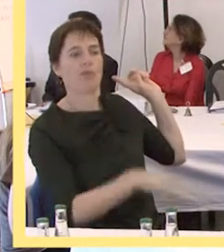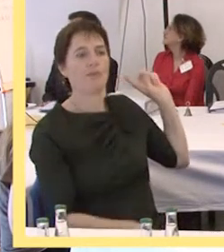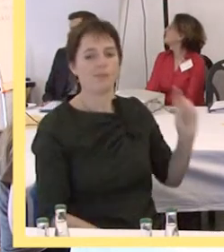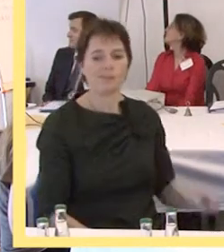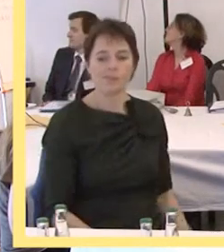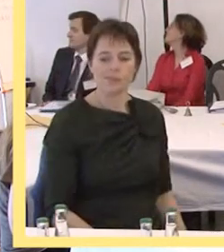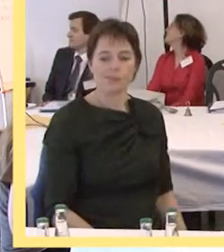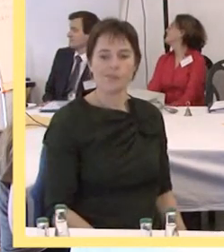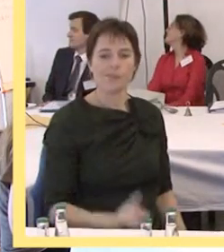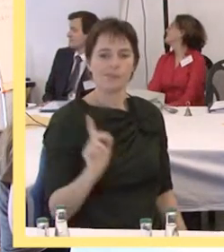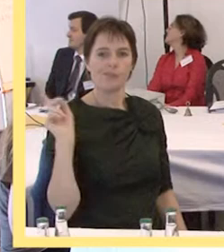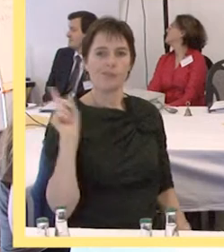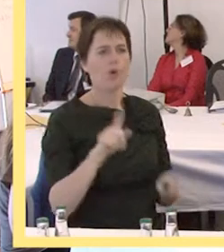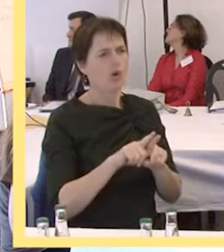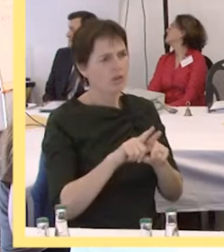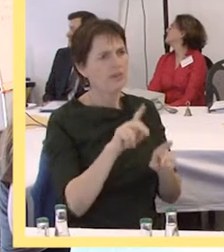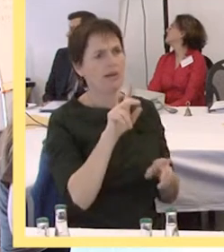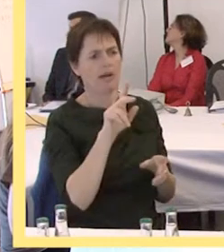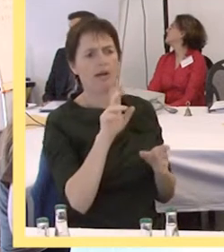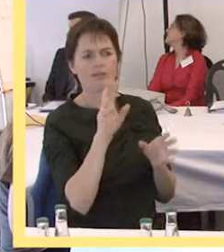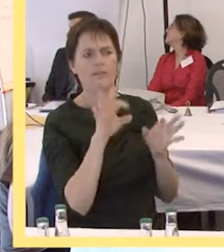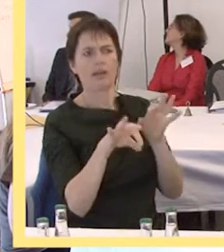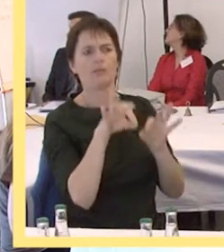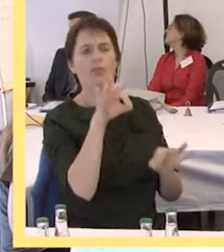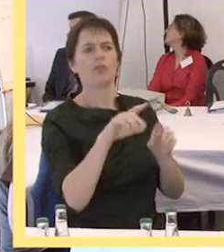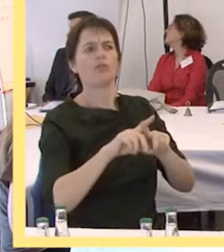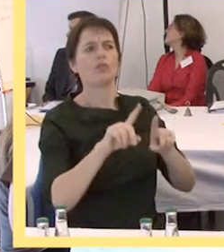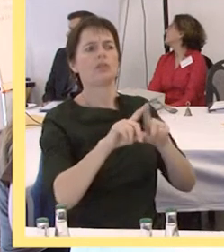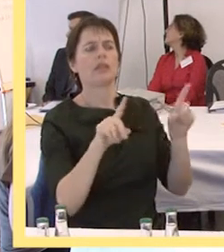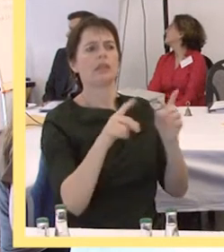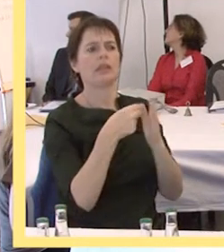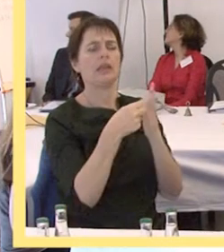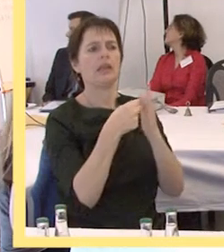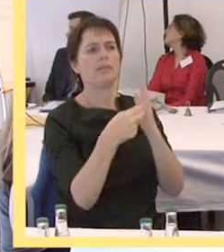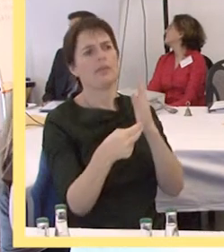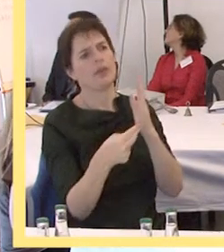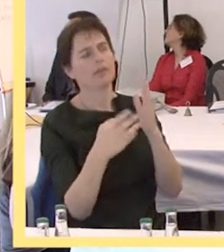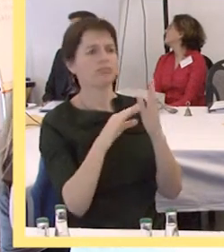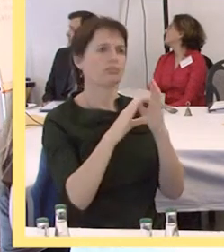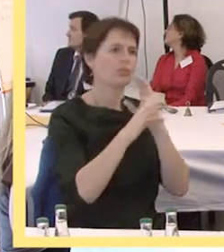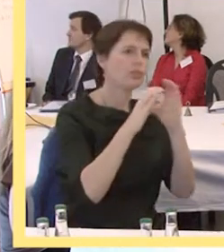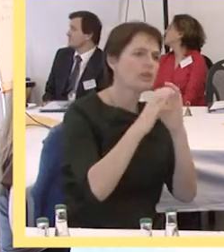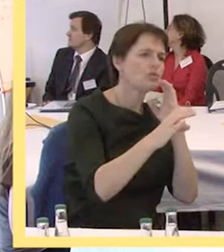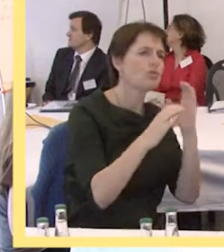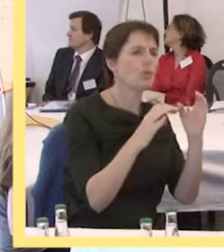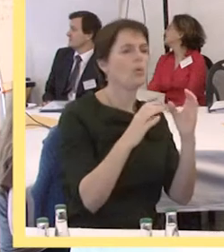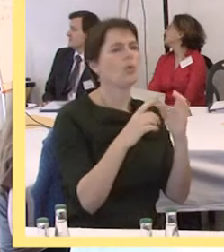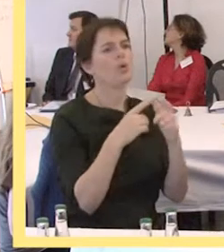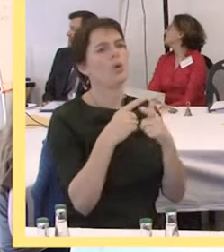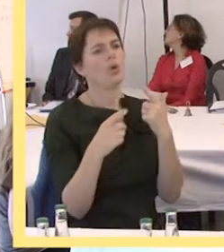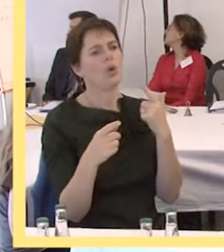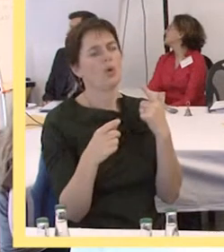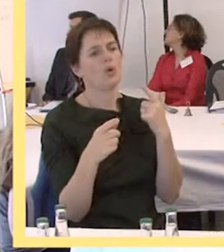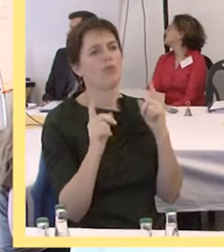We also found that there are specific topics covered by the guidelines and handbooks, such as communication, humanitarian assistance